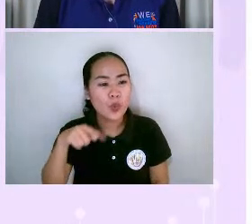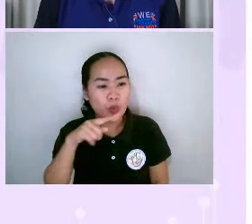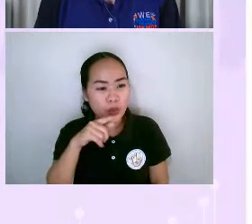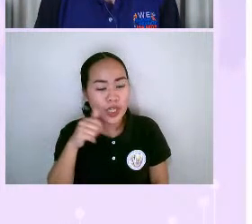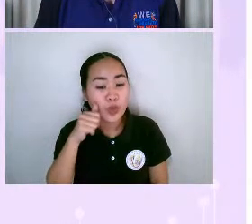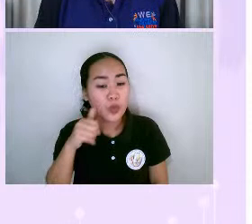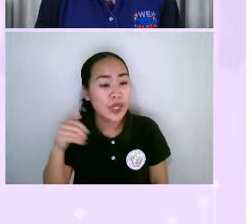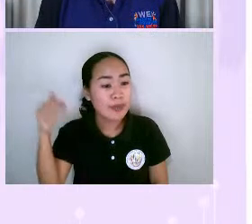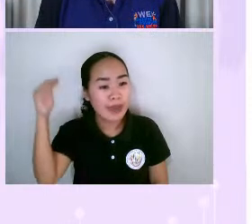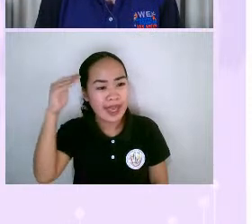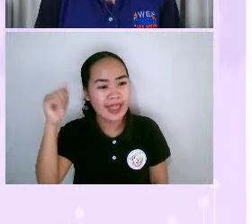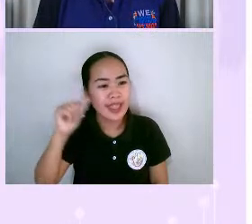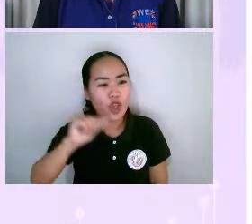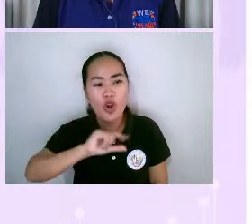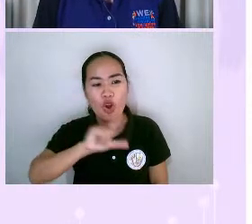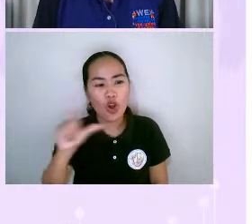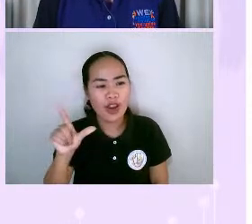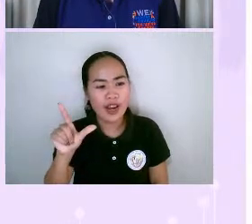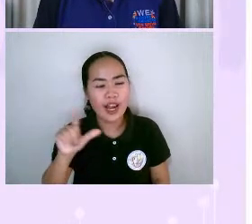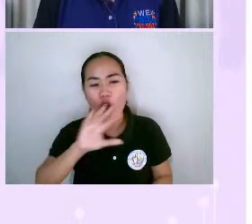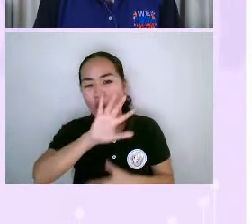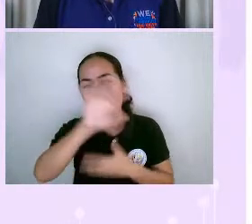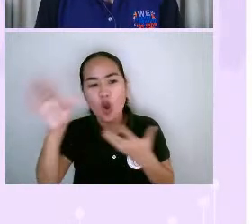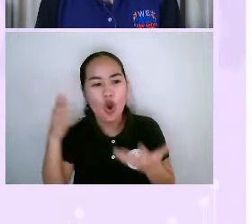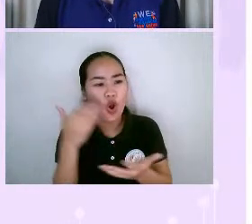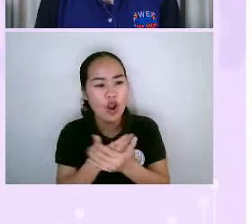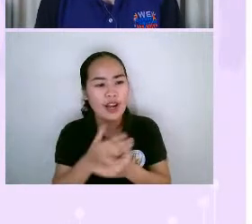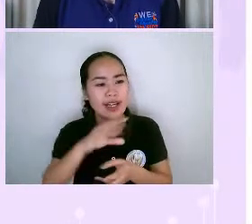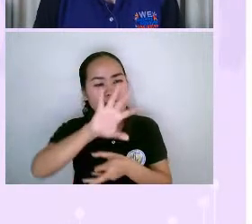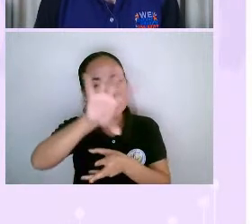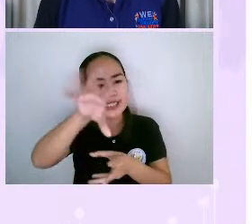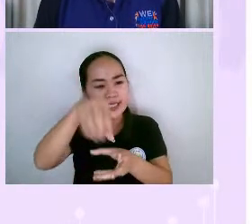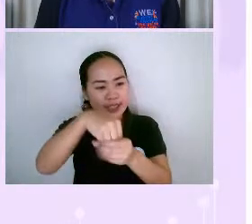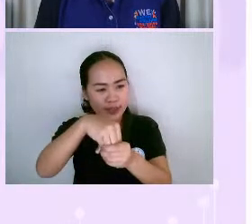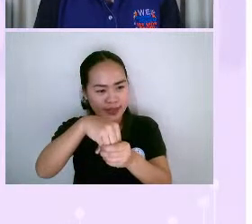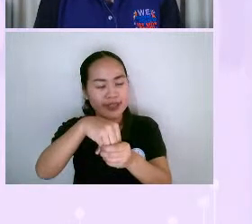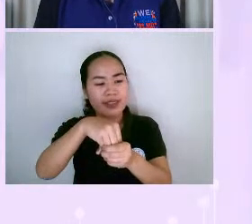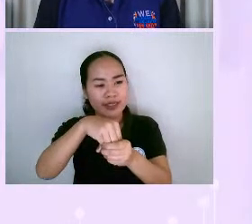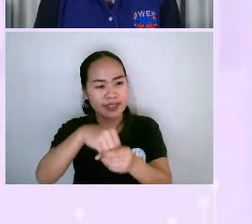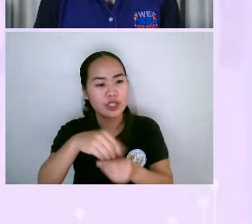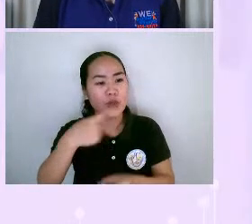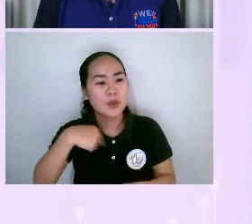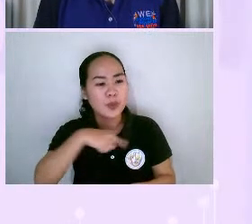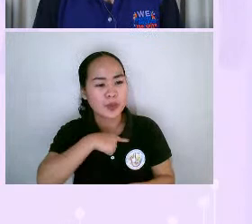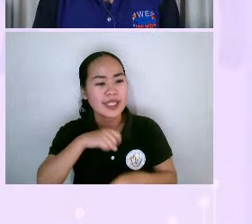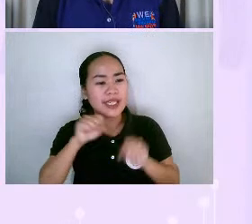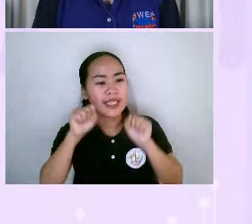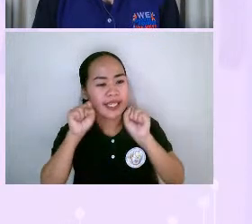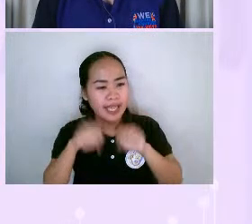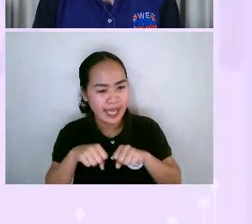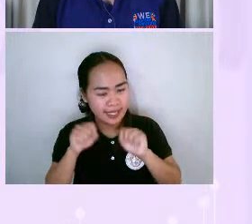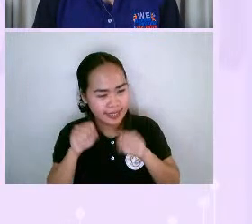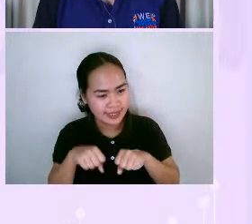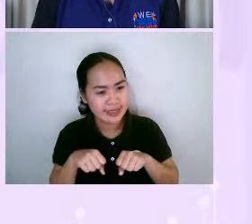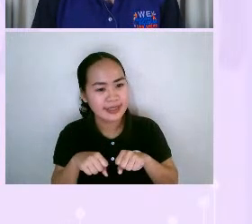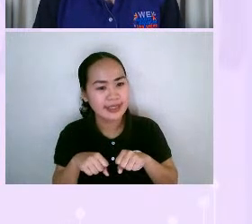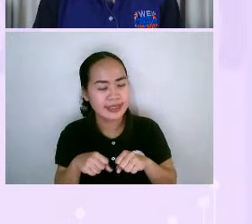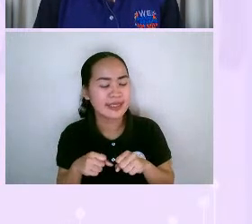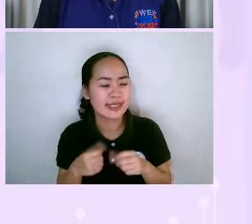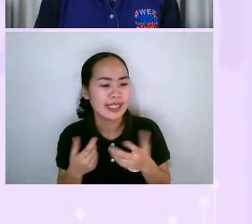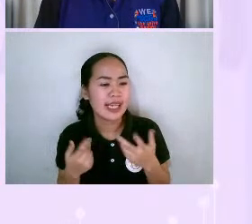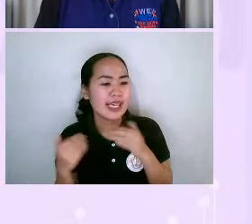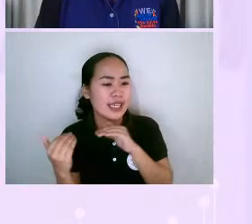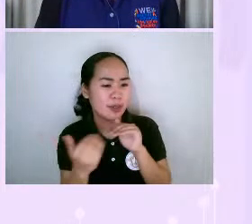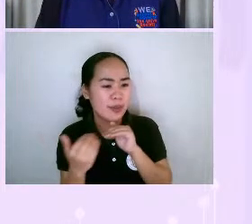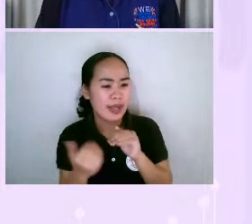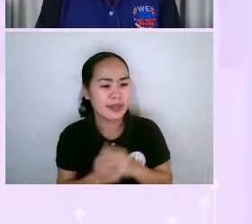tayo kasama para sa ating hinihingi at minimithi na we can be equal na society. And so, now